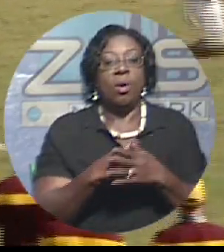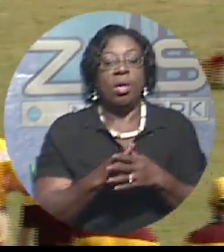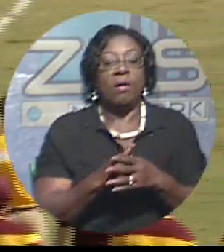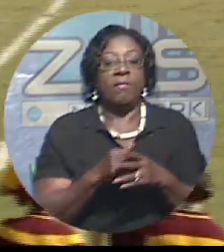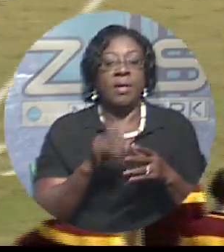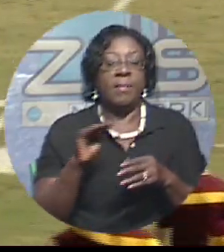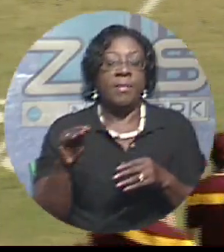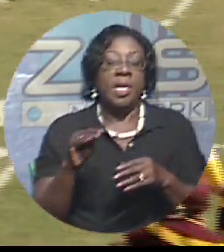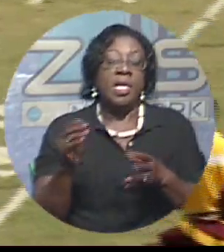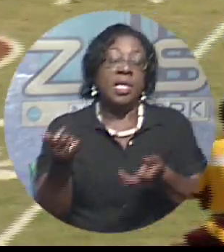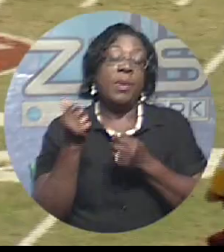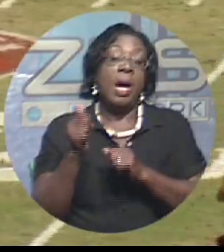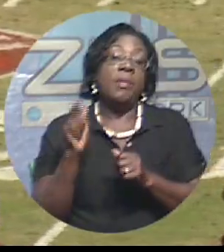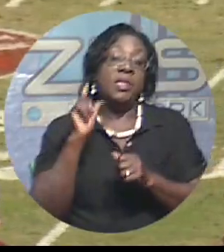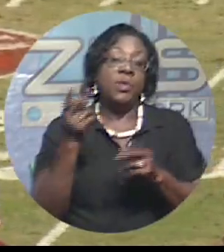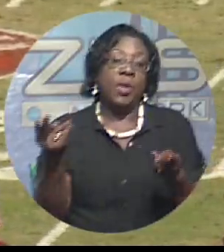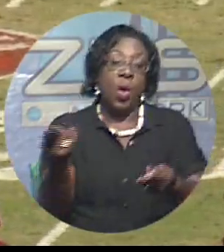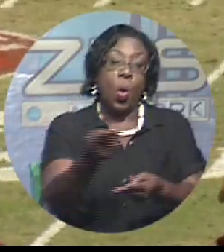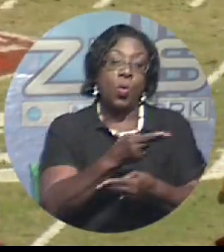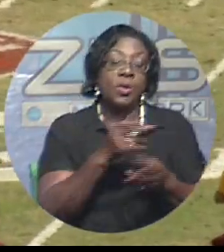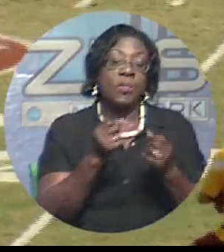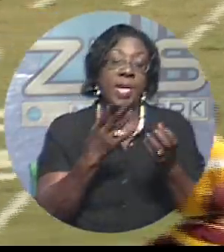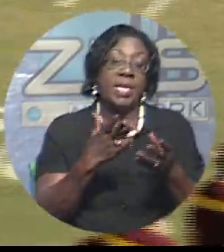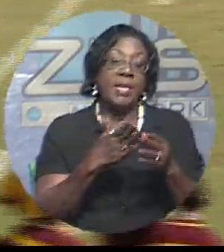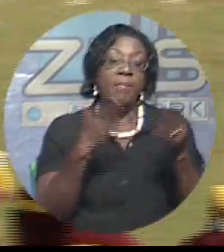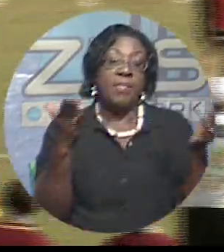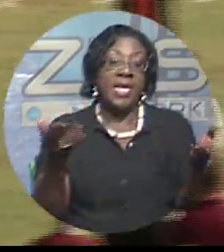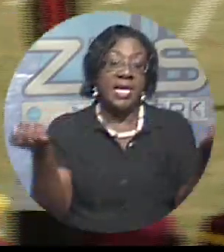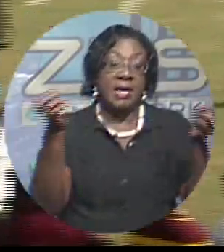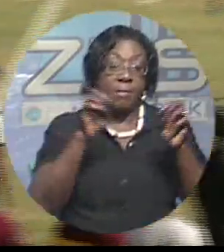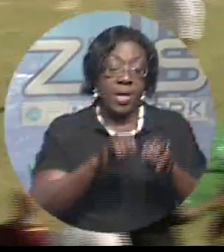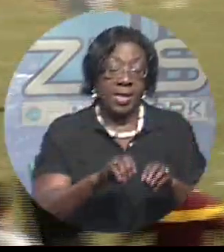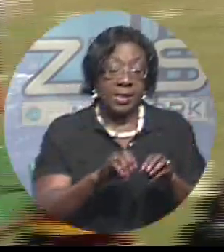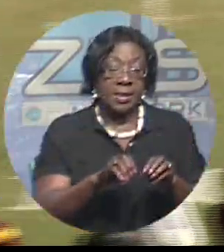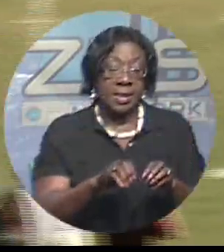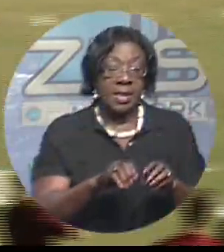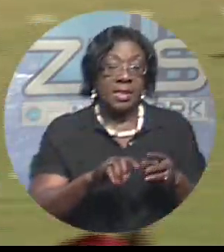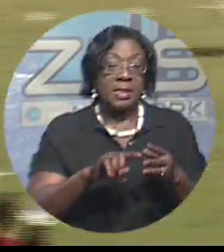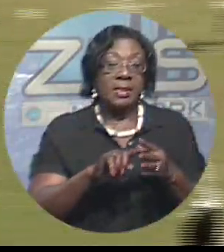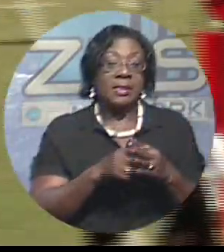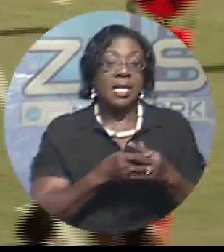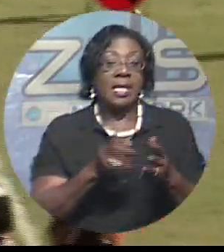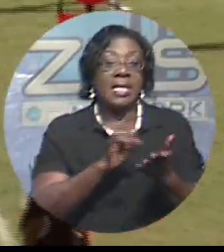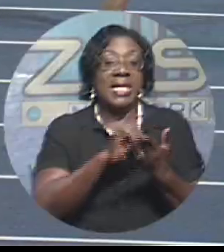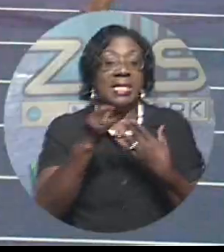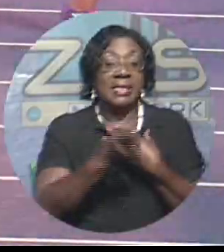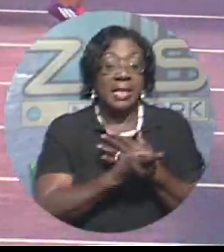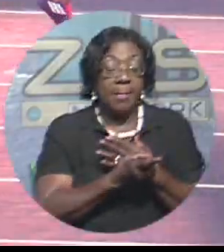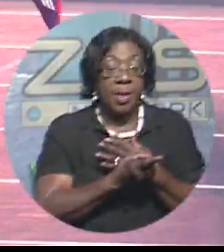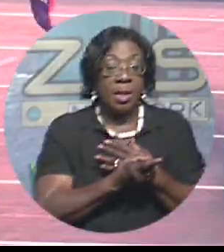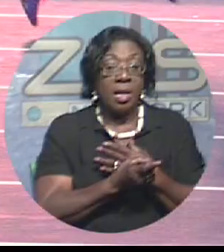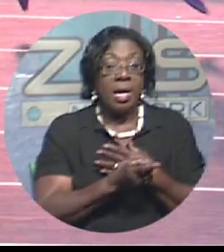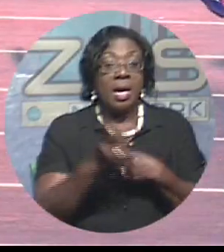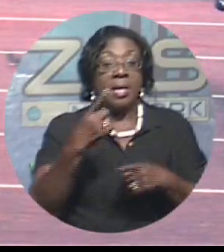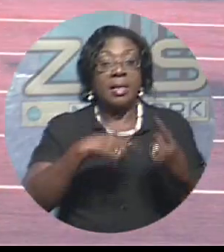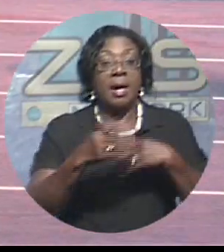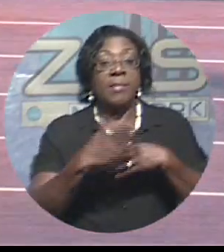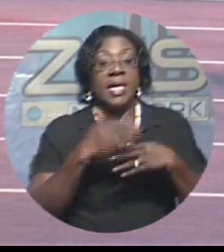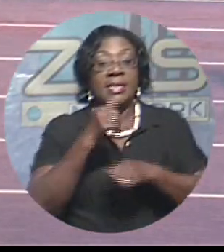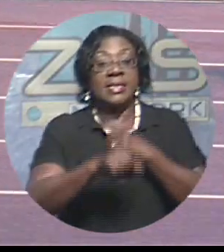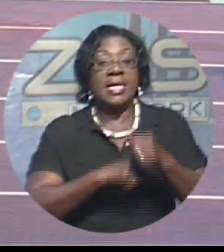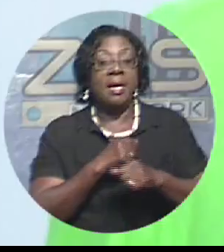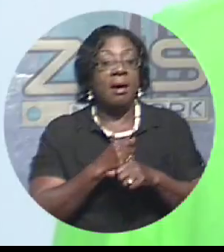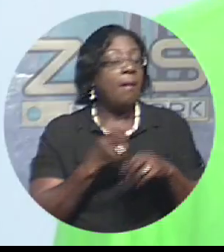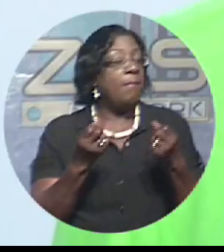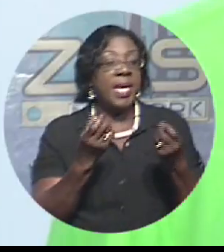The Bahamas is set to host many major events, starting with the third edition of the Popeyes College Football Bowl in December. And come next year, many on